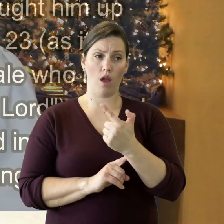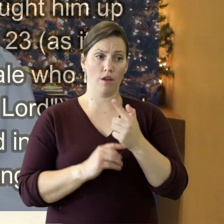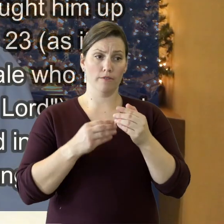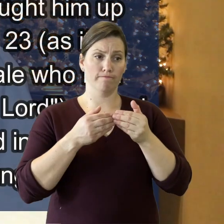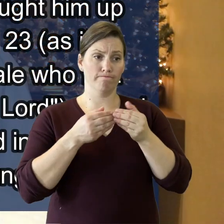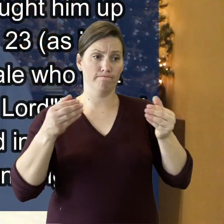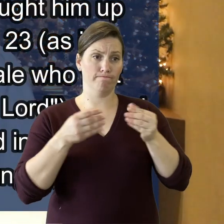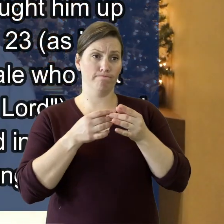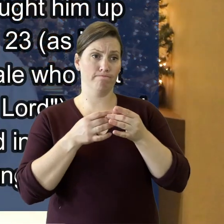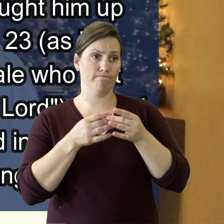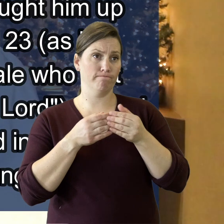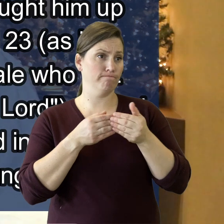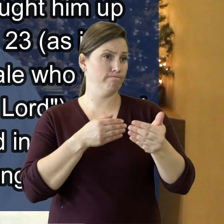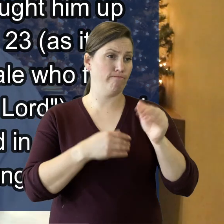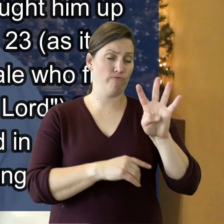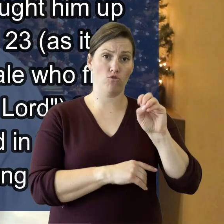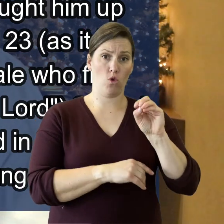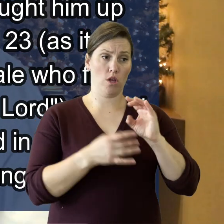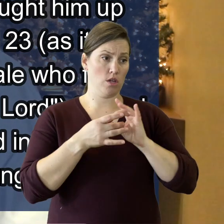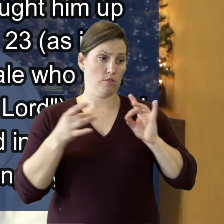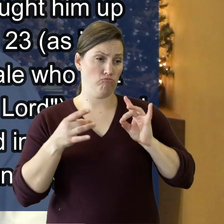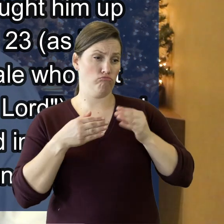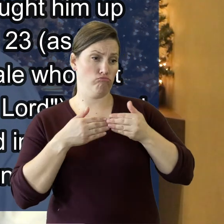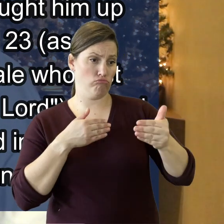verse and going until verse 40.